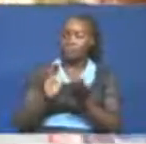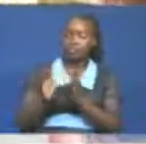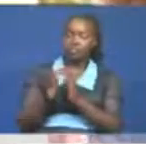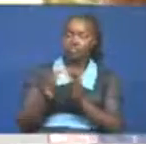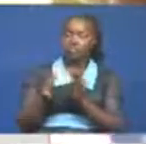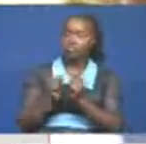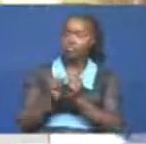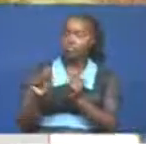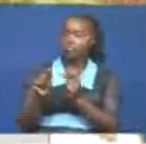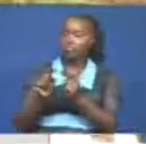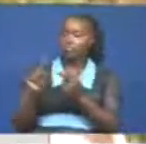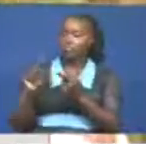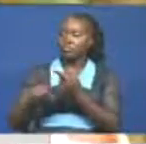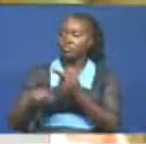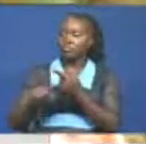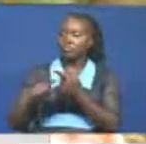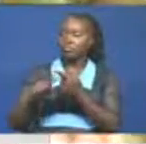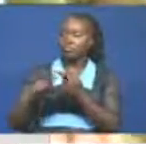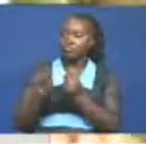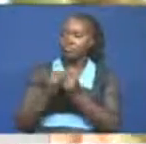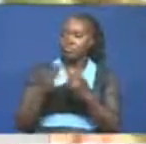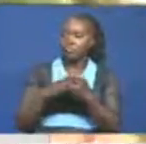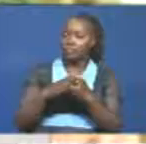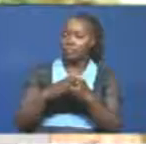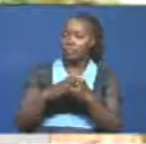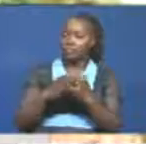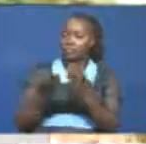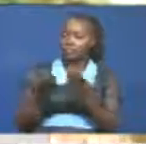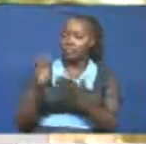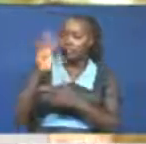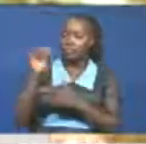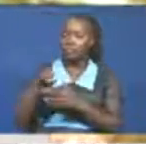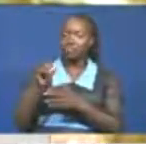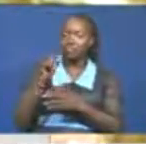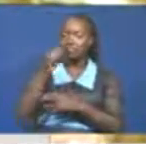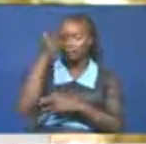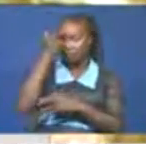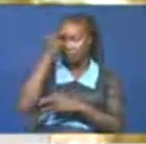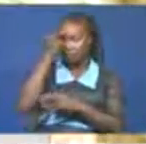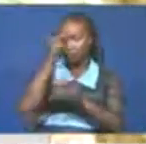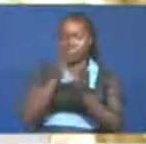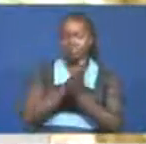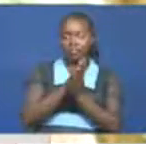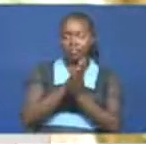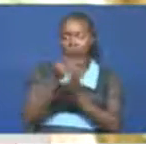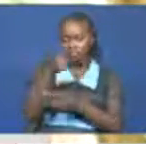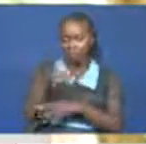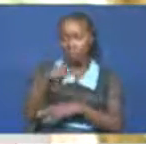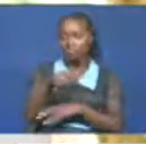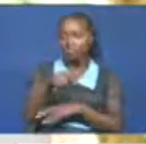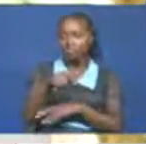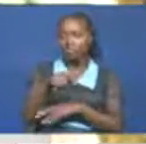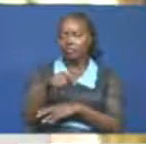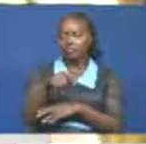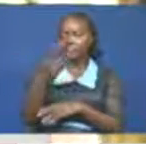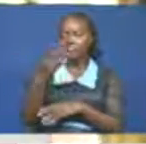19%. Inter-Asian trade is about 45%, so Asia trading with Asia. The Europeans are at 65, actually heading